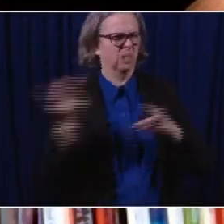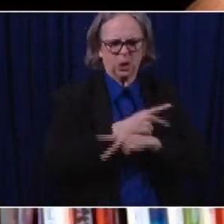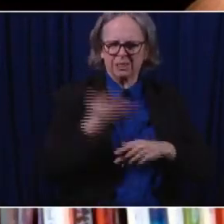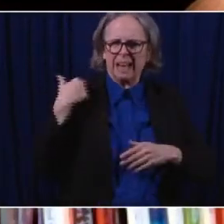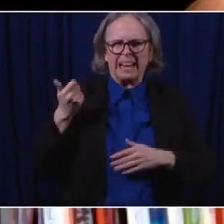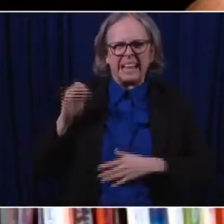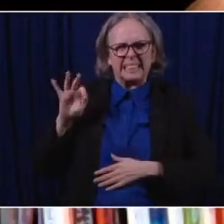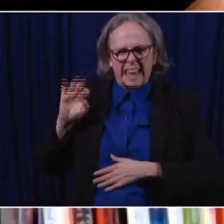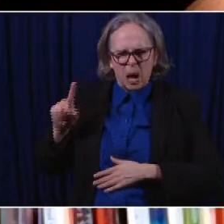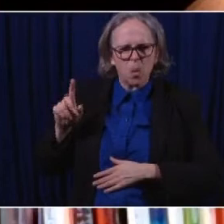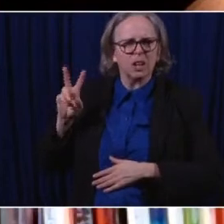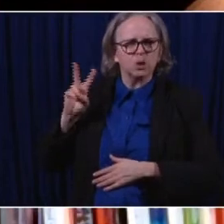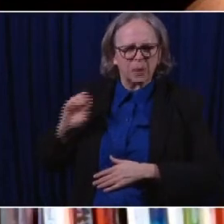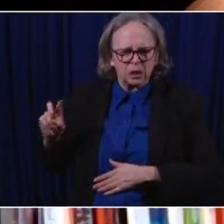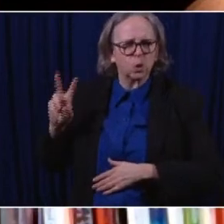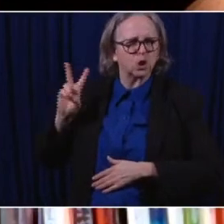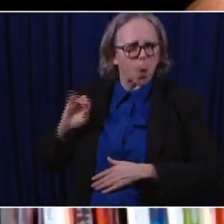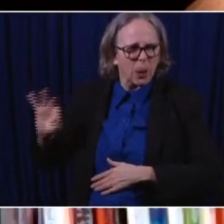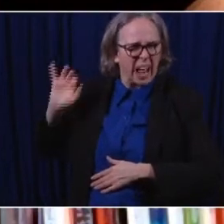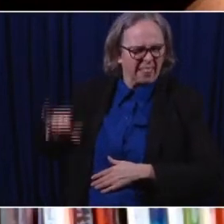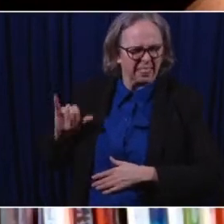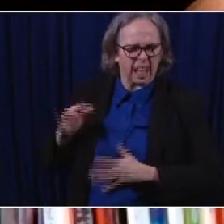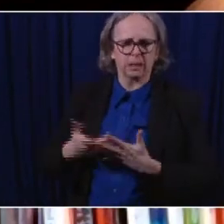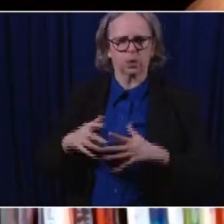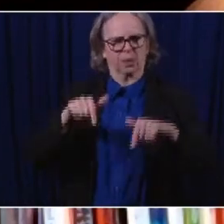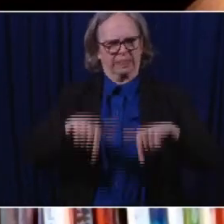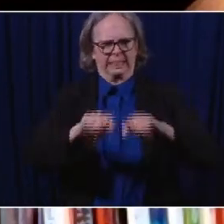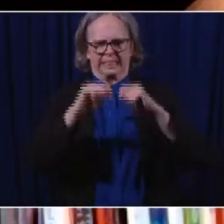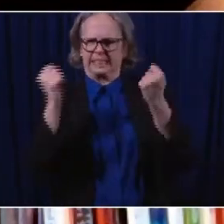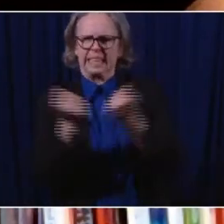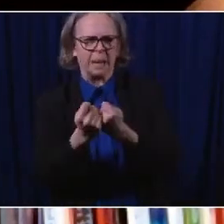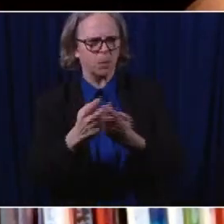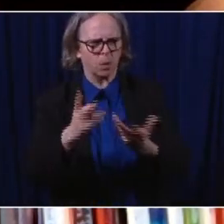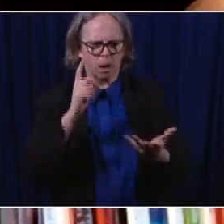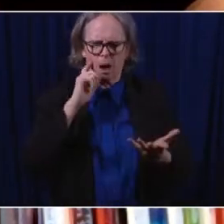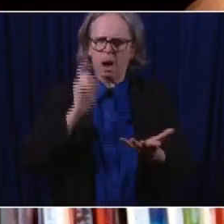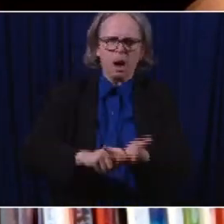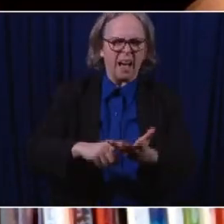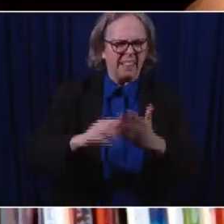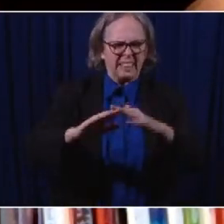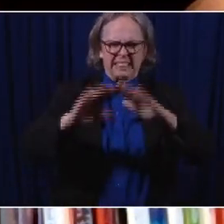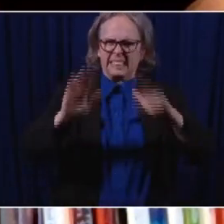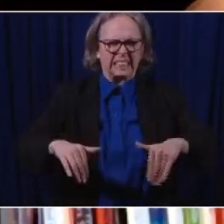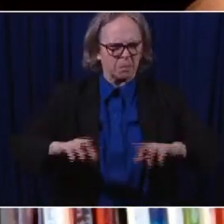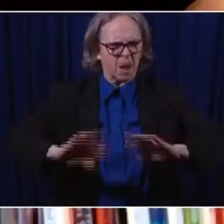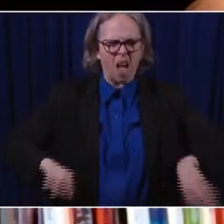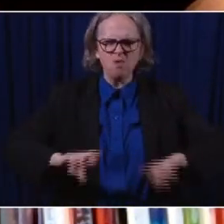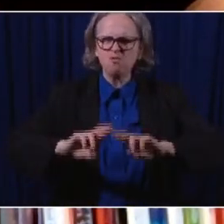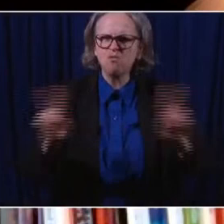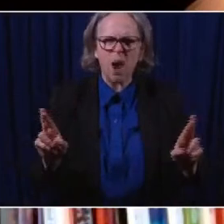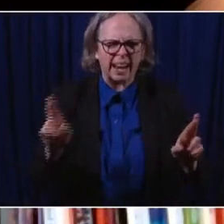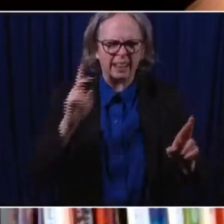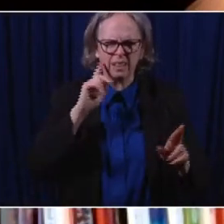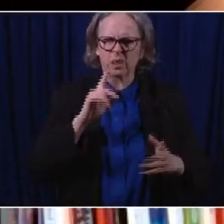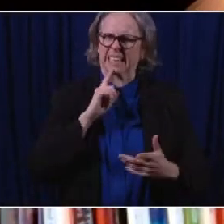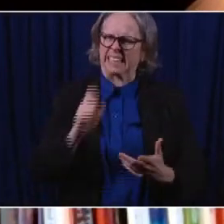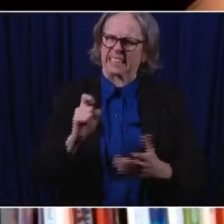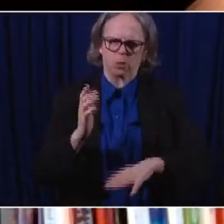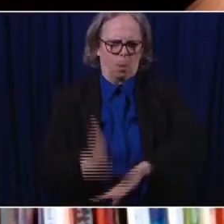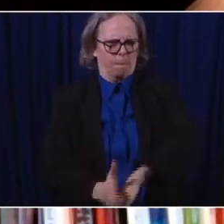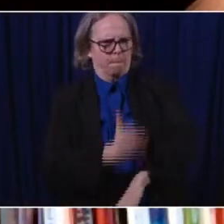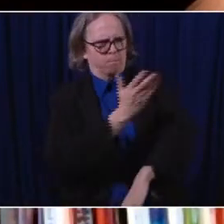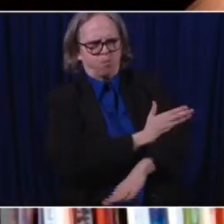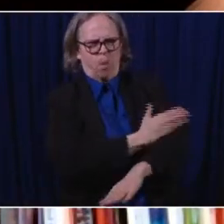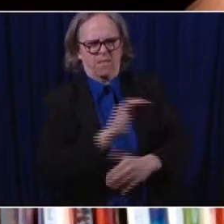team, and there is much more work we need to do. We are committed to getting every eligible Ohioan the unemployment benefits